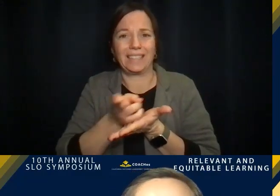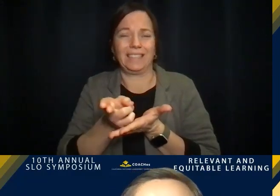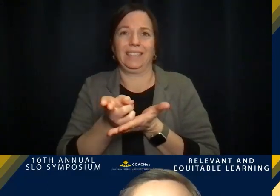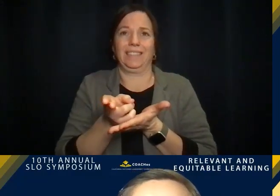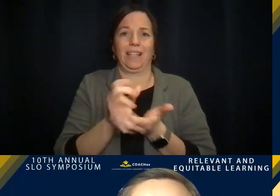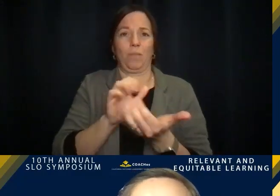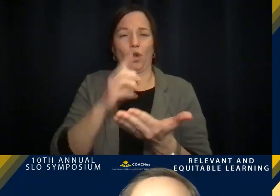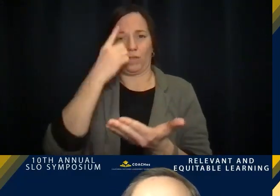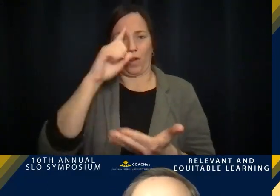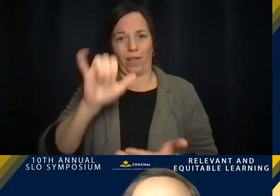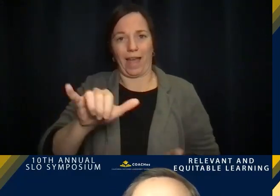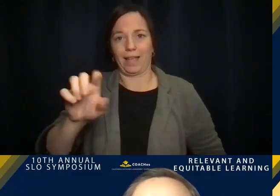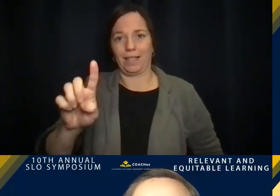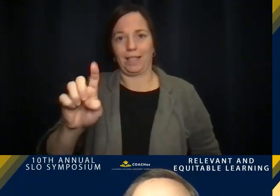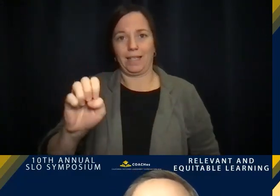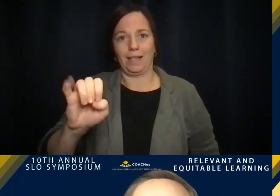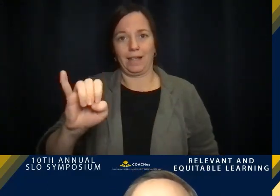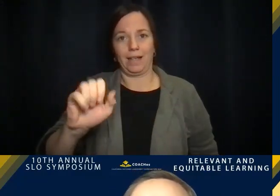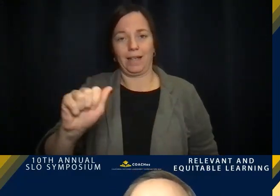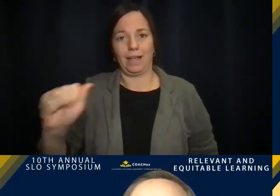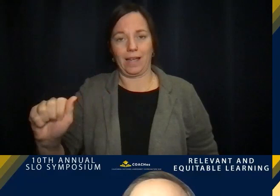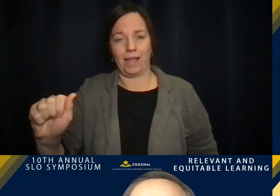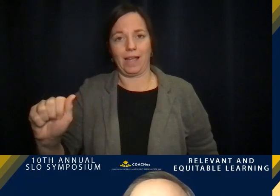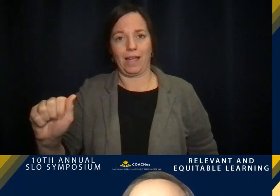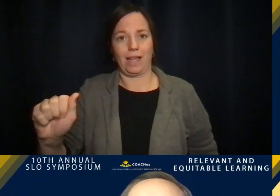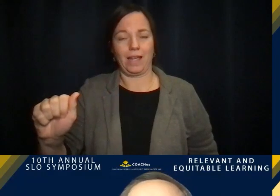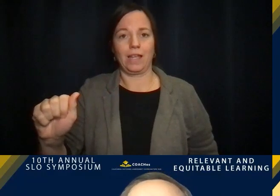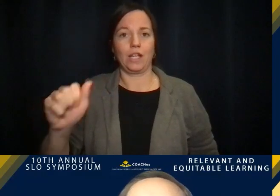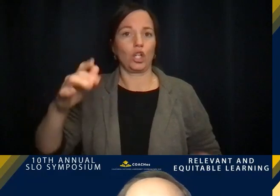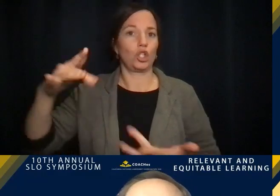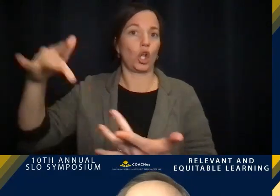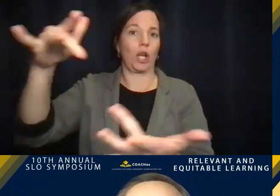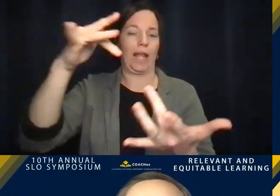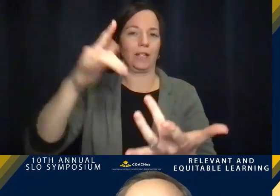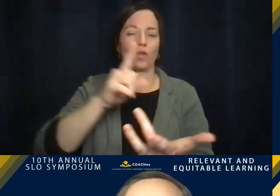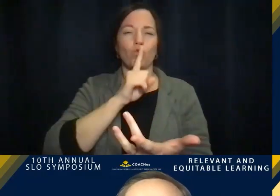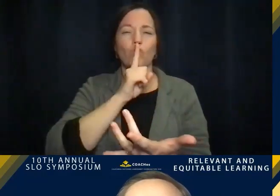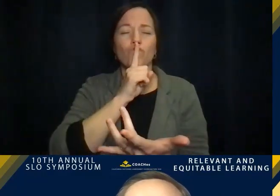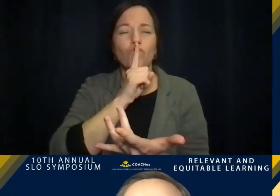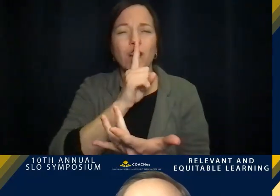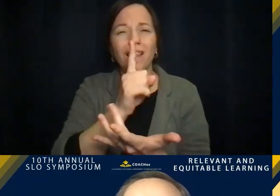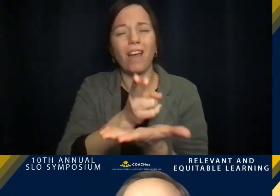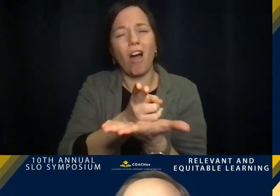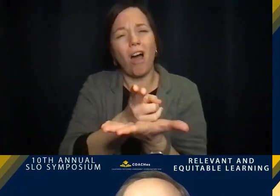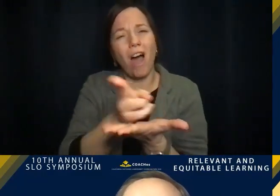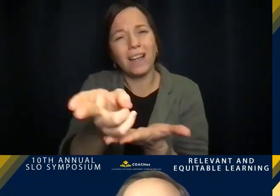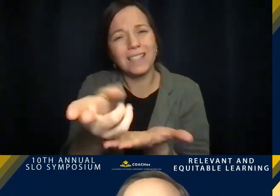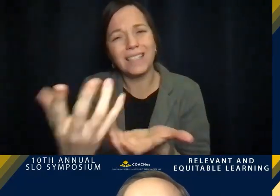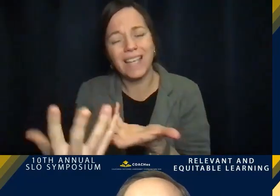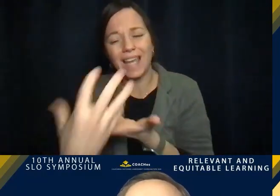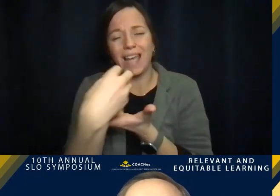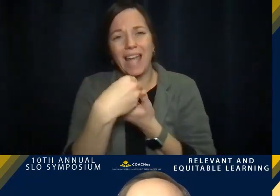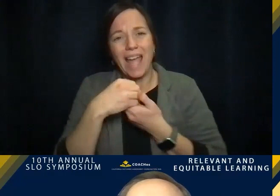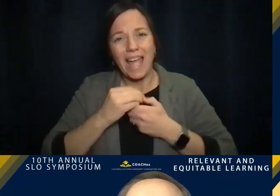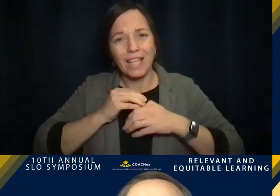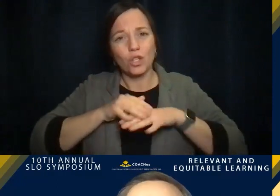DEIAA journey, and to really, again, authentically integrate those practices into